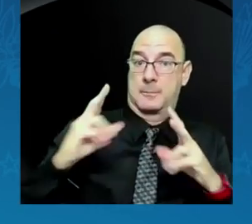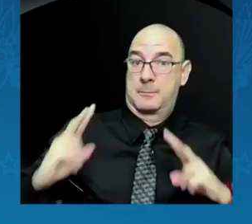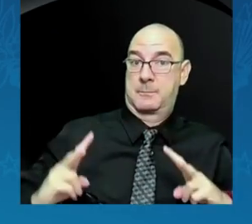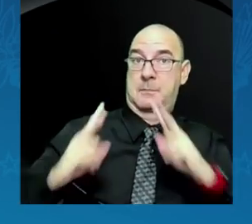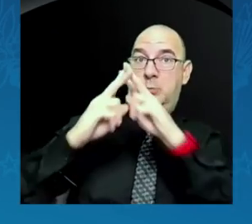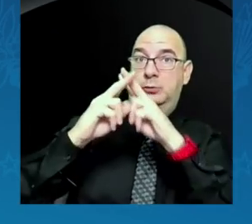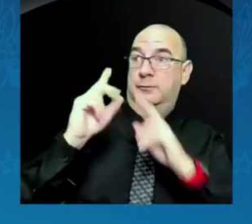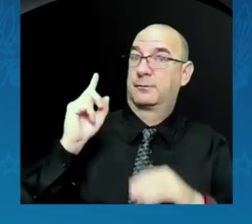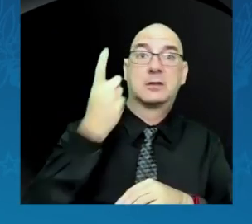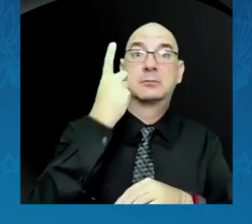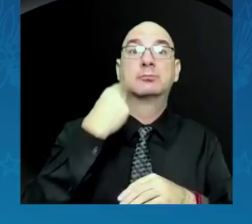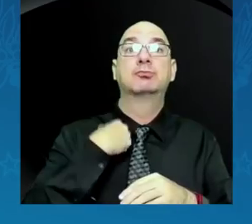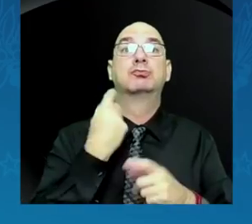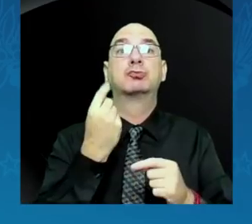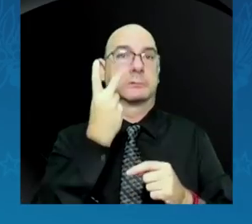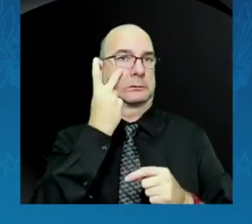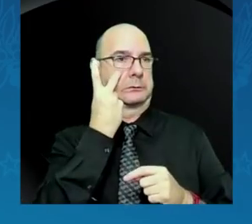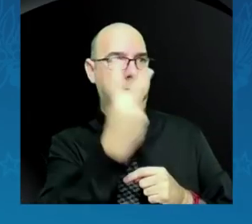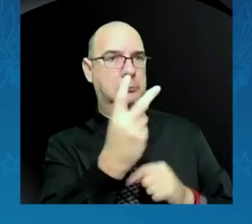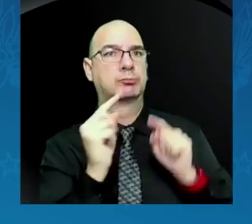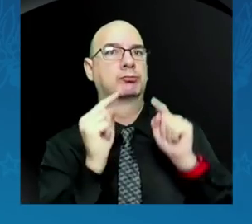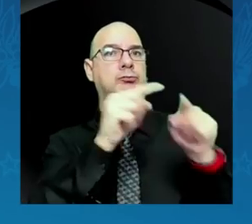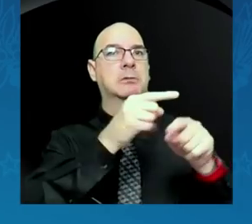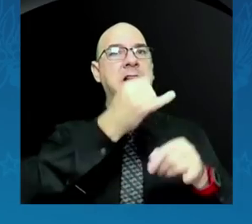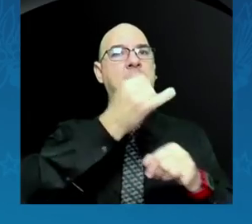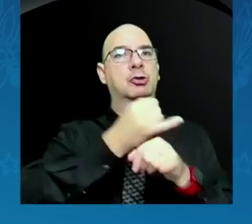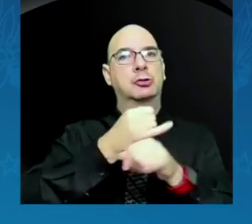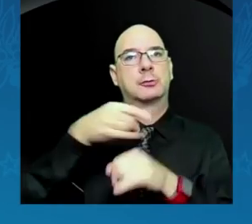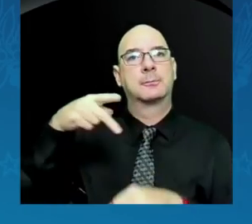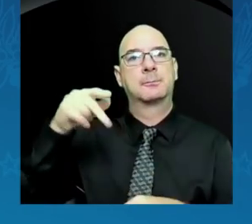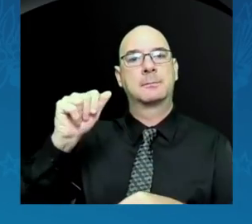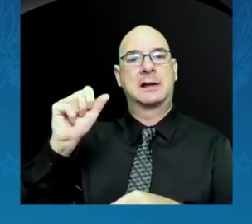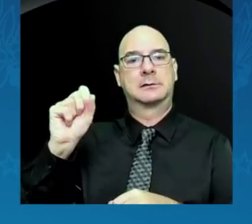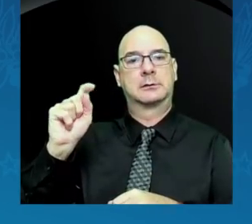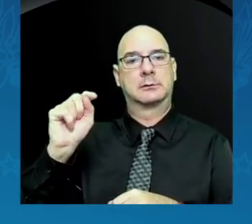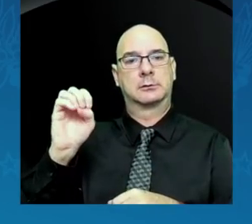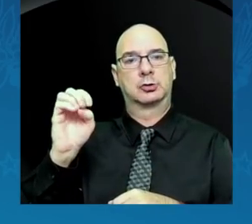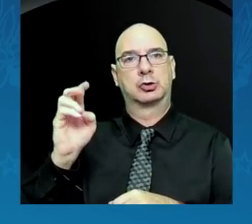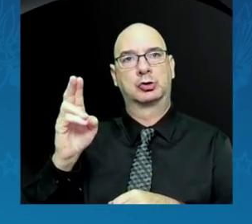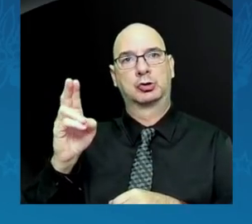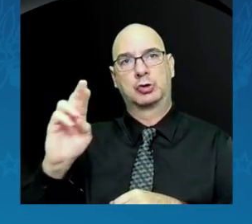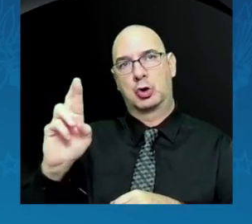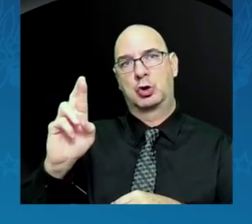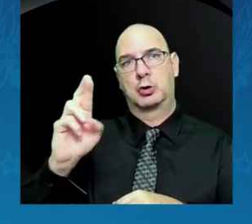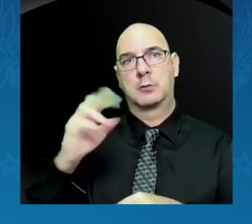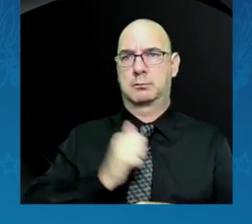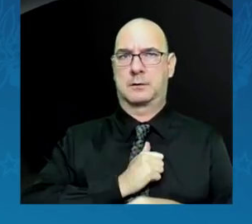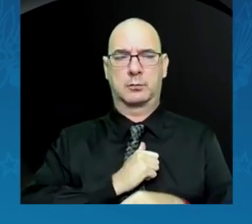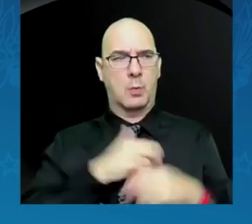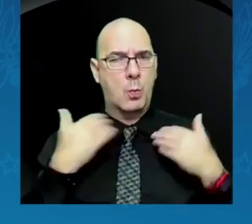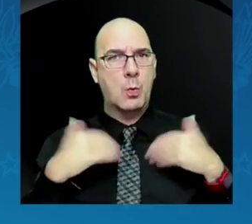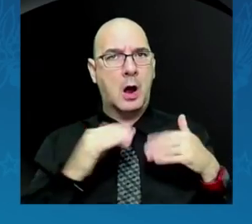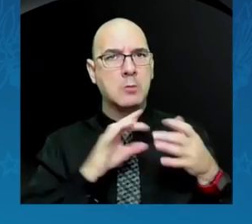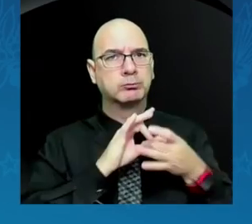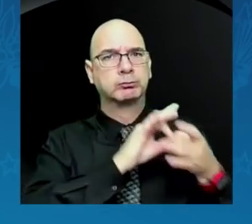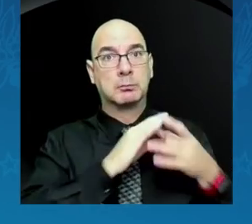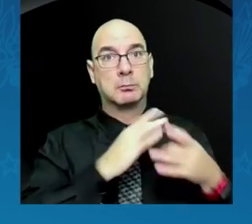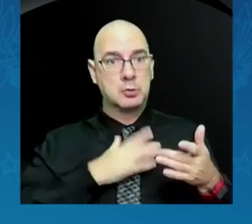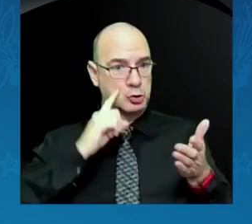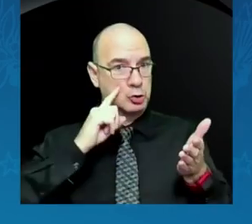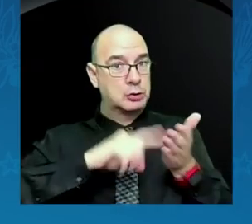Pasteur. Of course, I also have a personal sense of connection to that place. My mother did research there. But what is